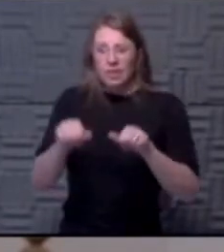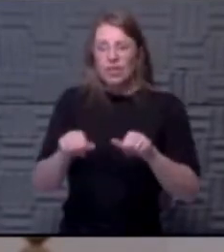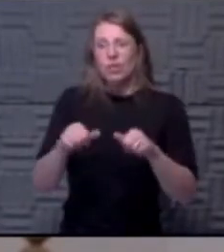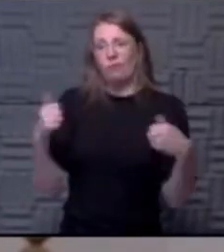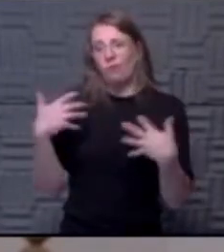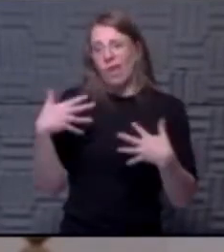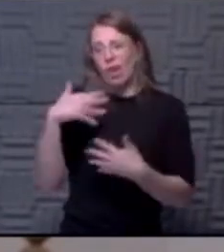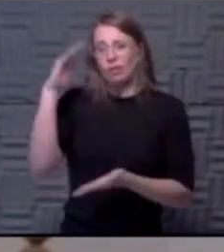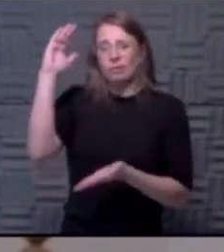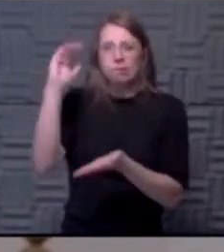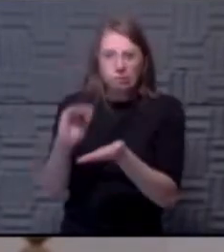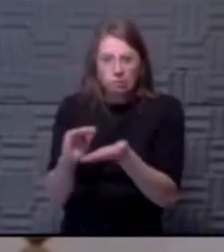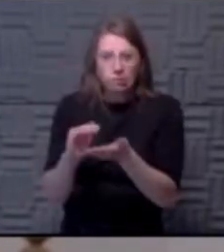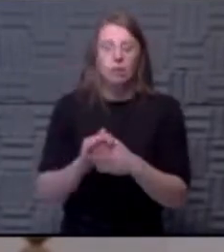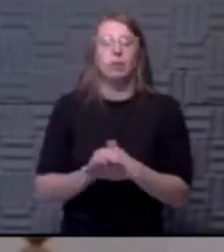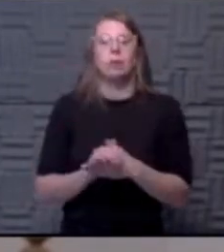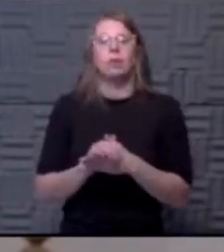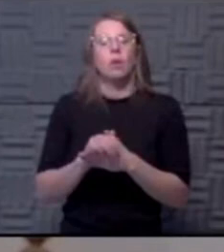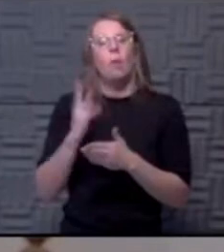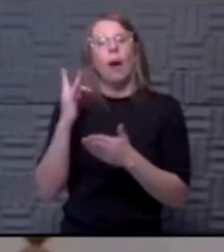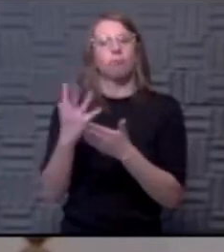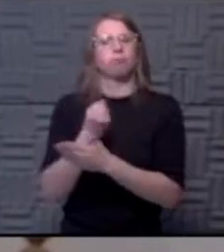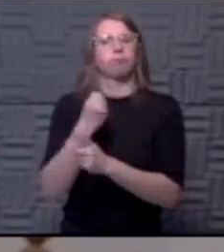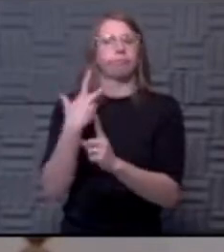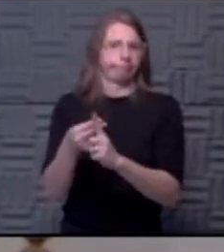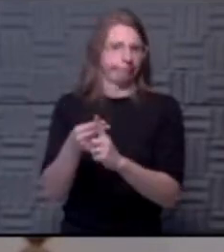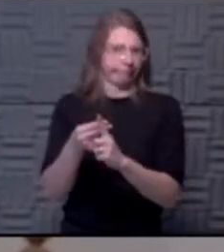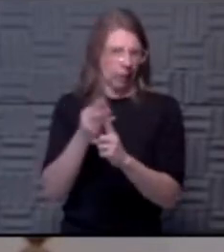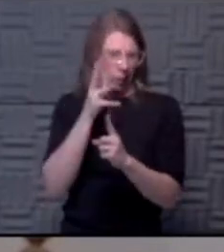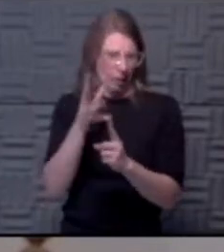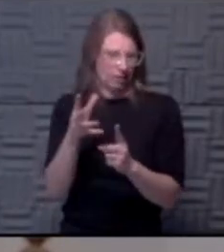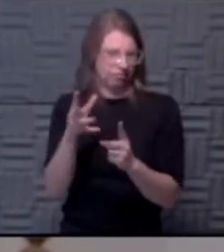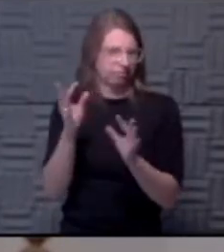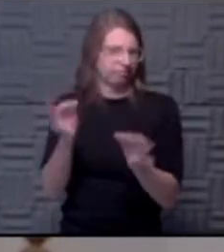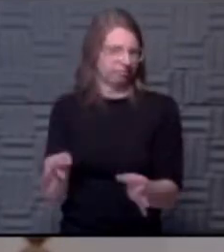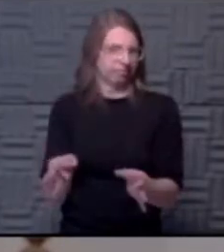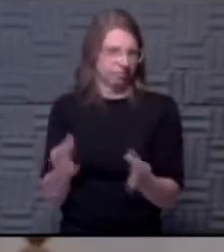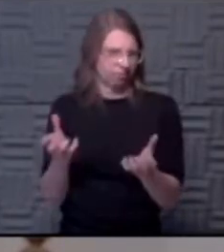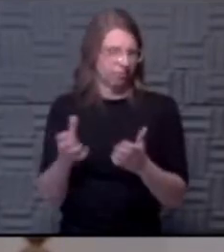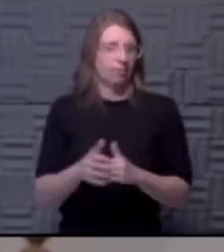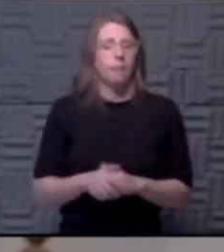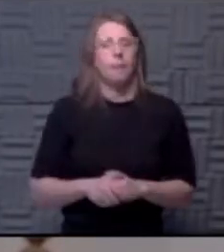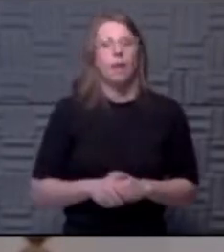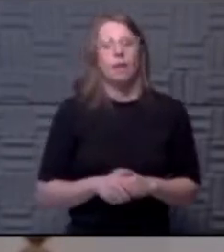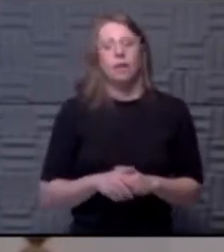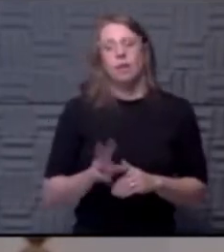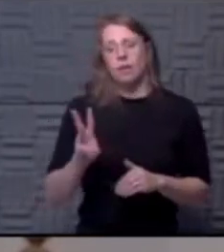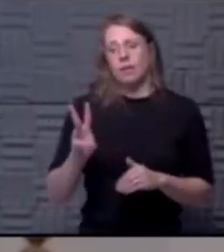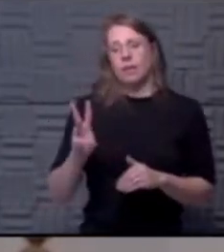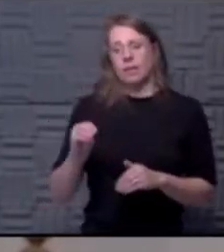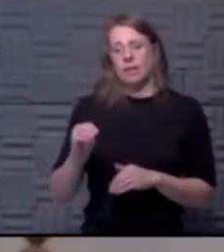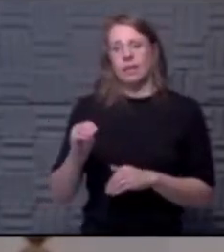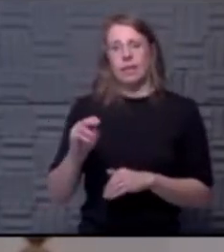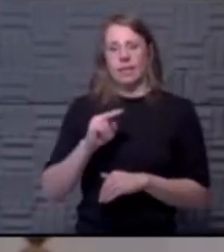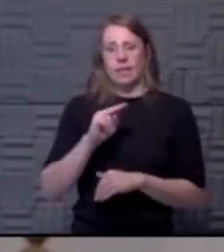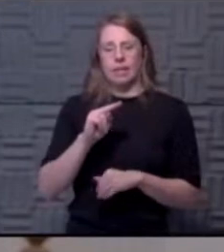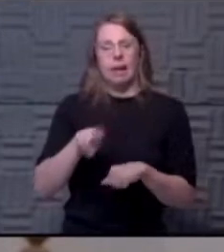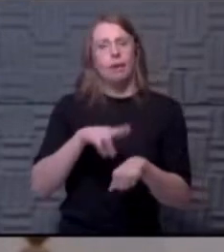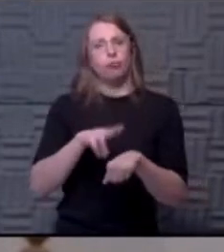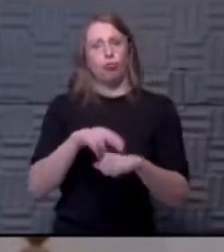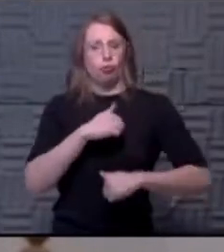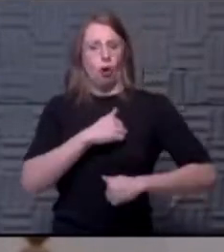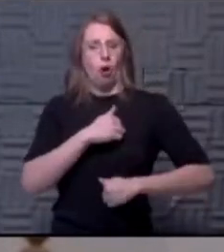think in summary, we're pretty happy with where we are right now. We've got 60 National Guard troops sprinkled around.